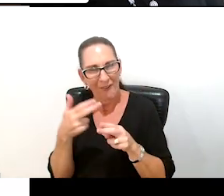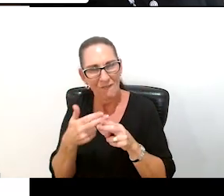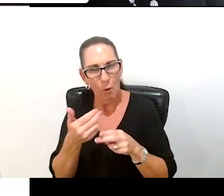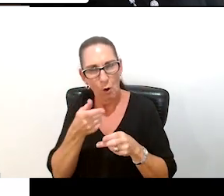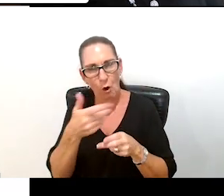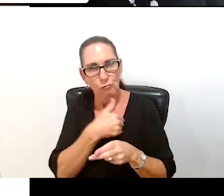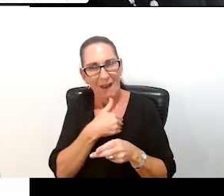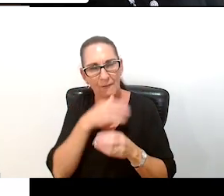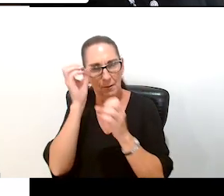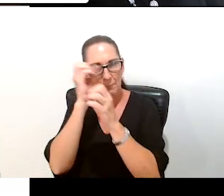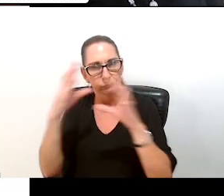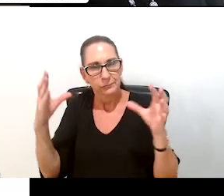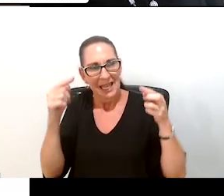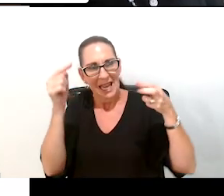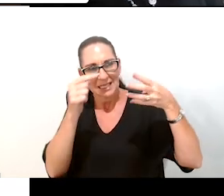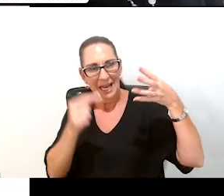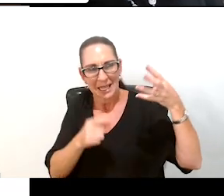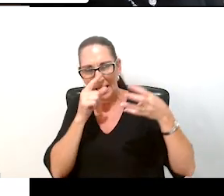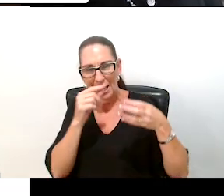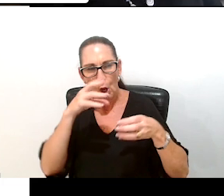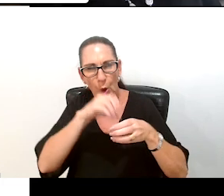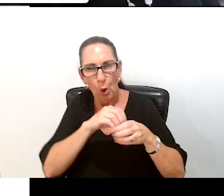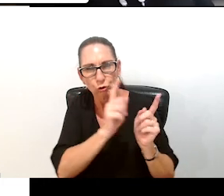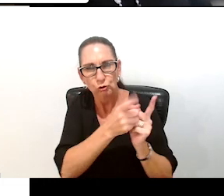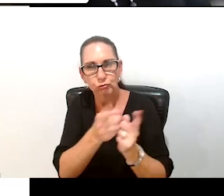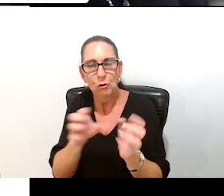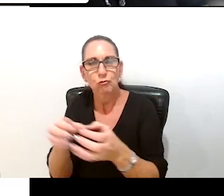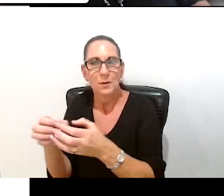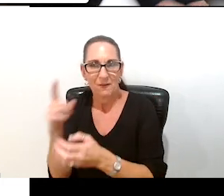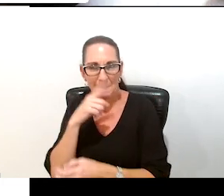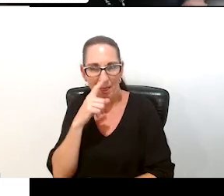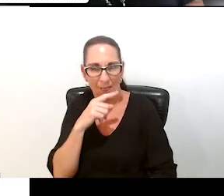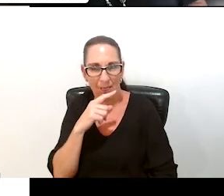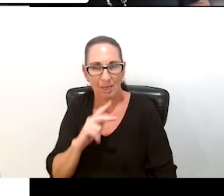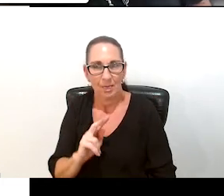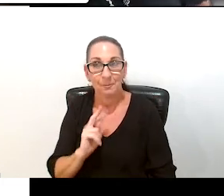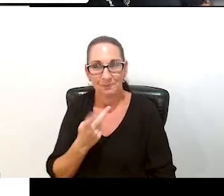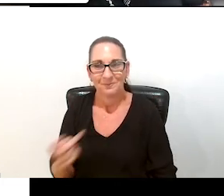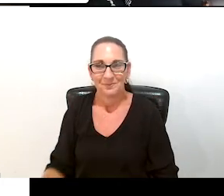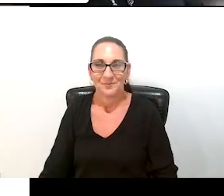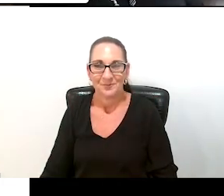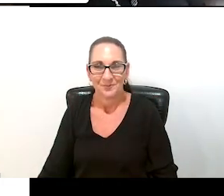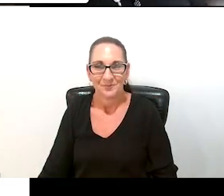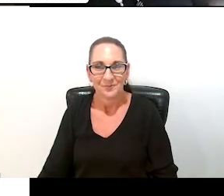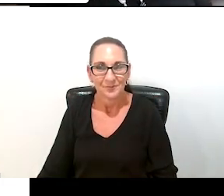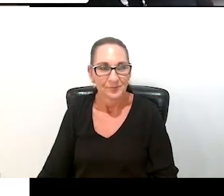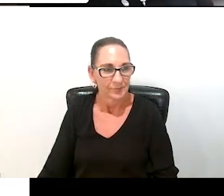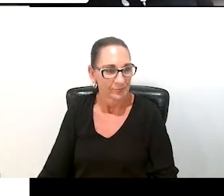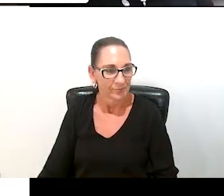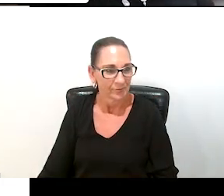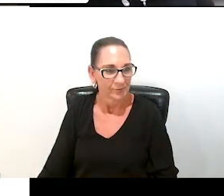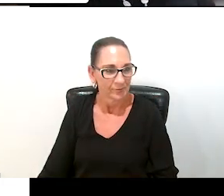on how well the indicators included different groups of people with disability. The indicators didn't cover